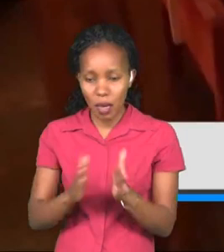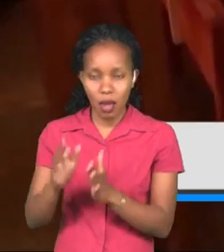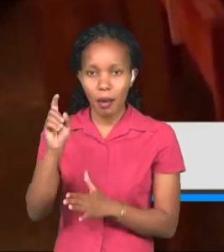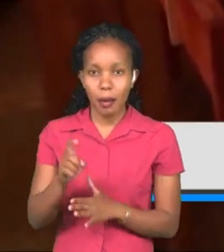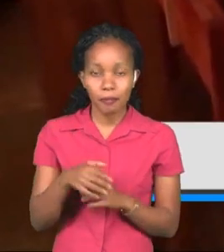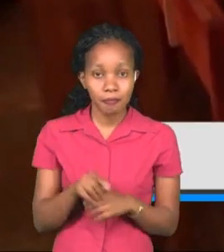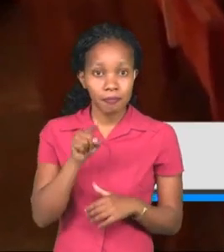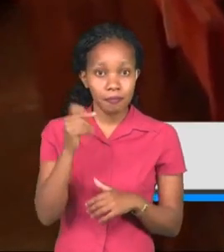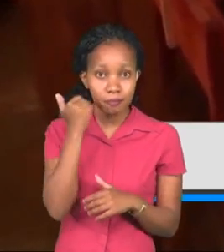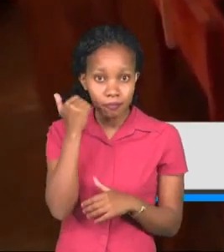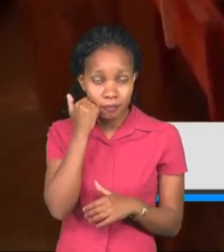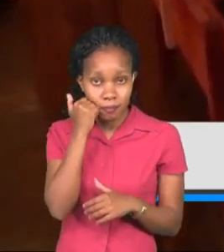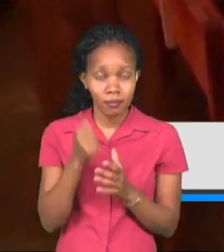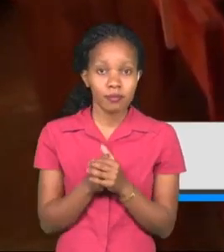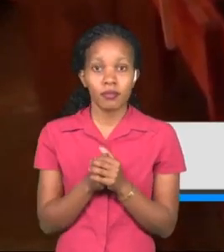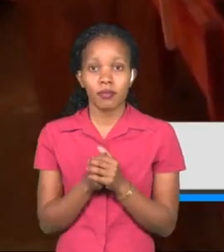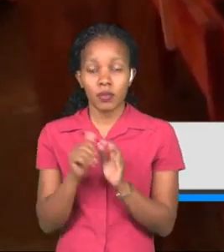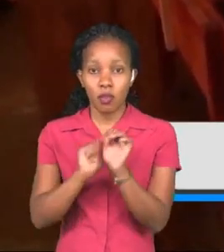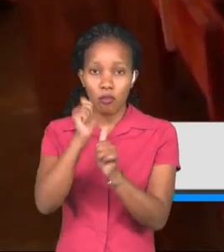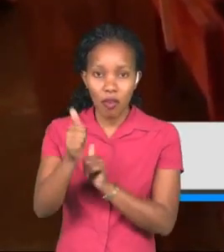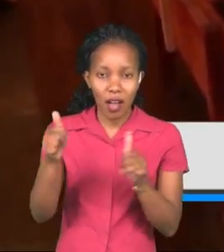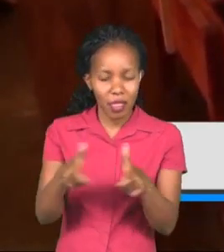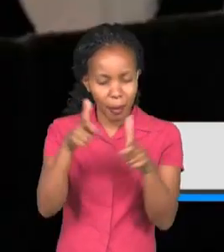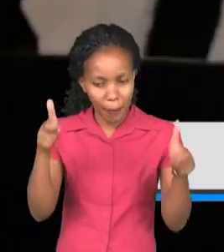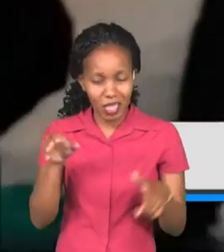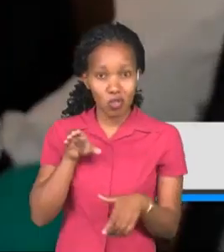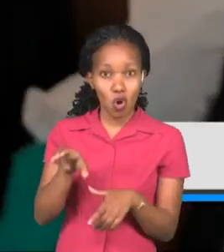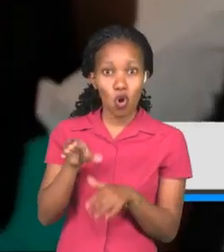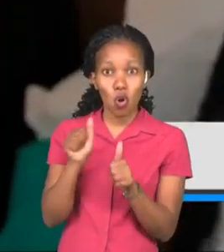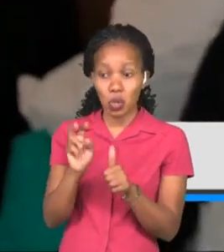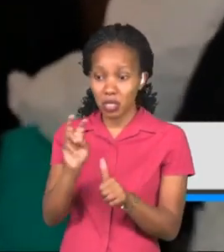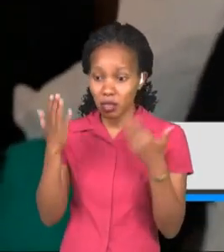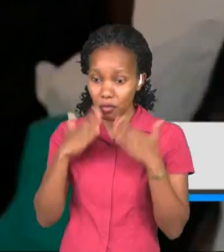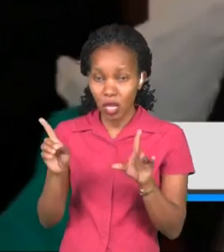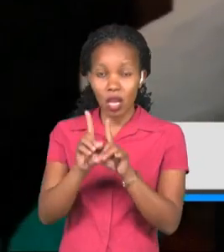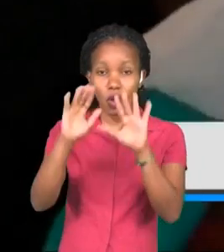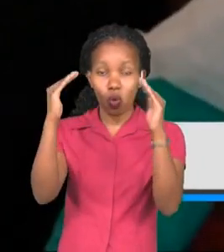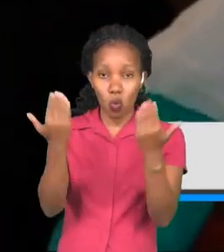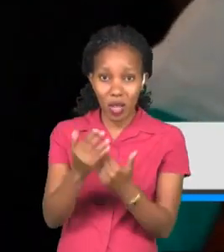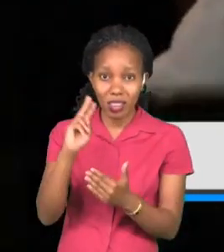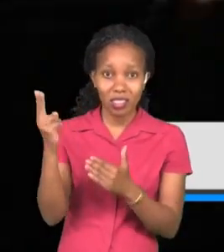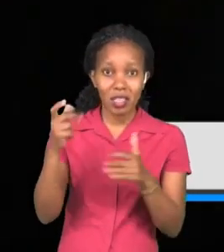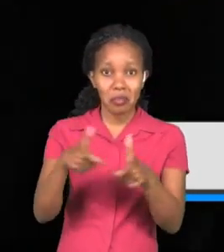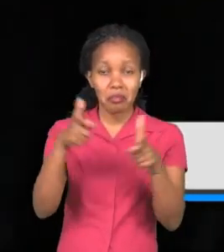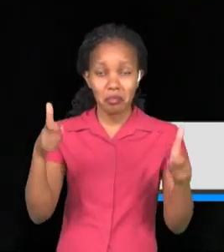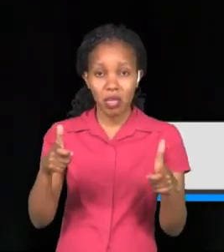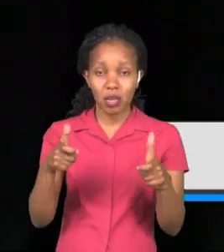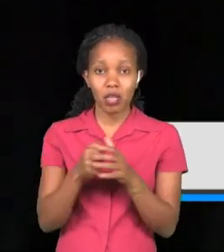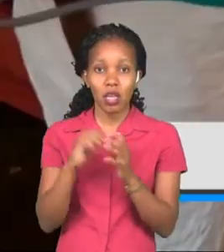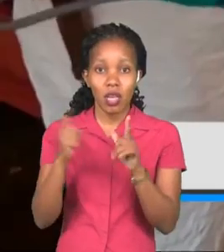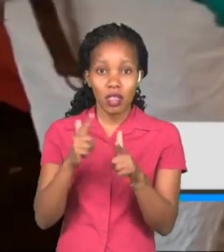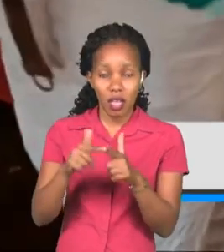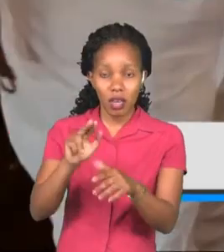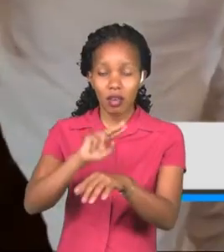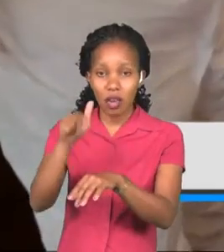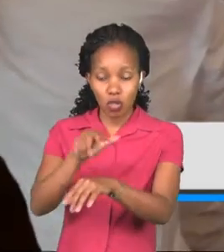The Ebola outbreak, by far the biggest Congo has seen and the world's second largest in history, was declared by national authorities